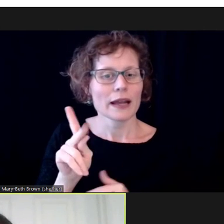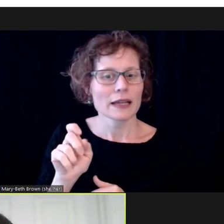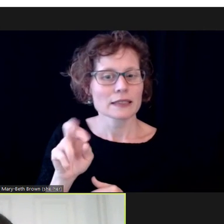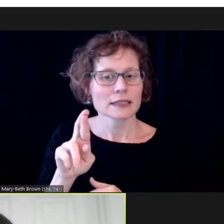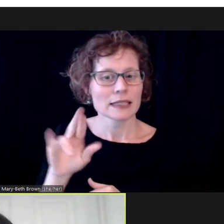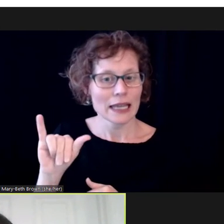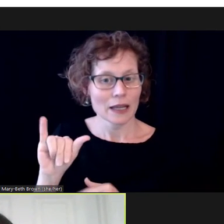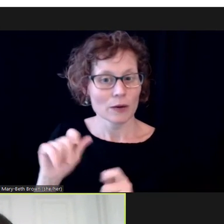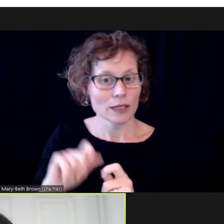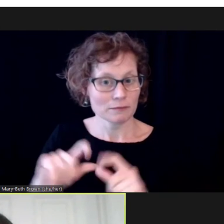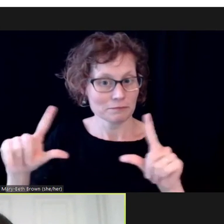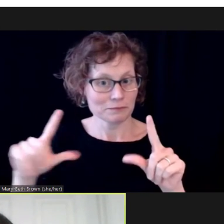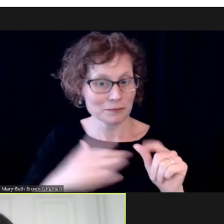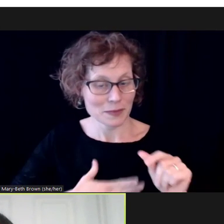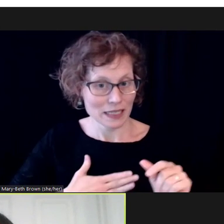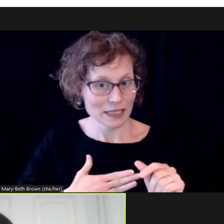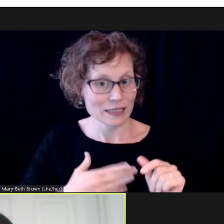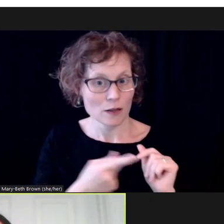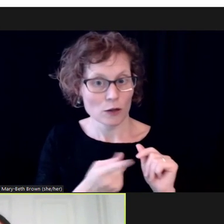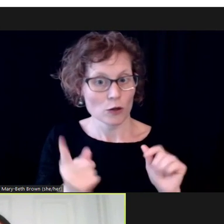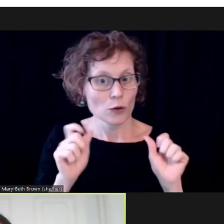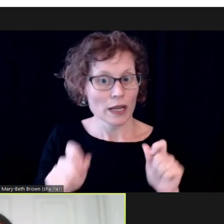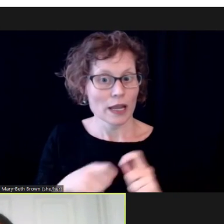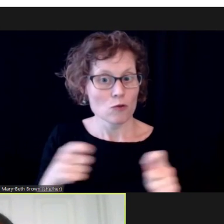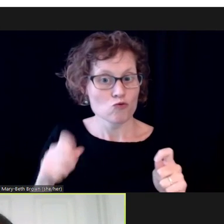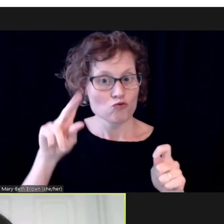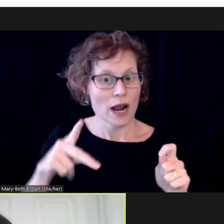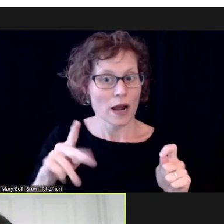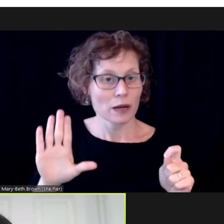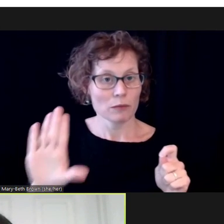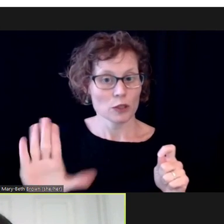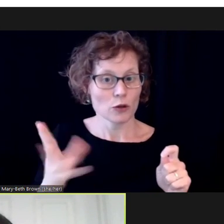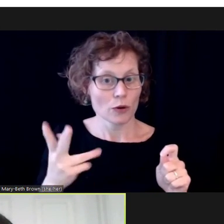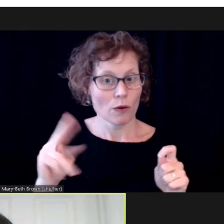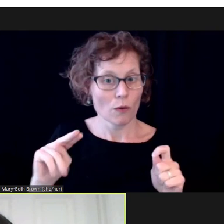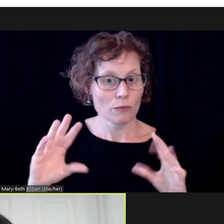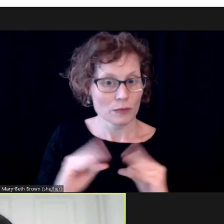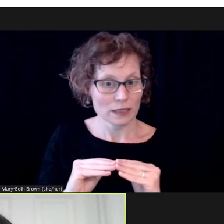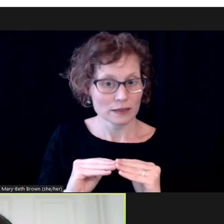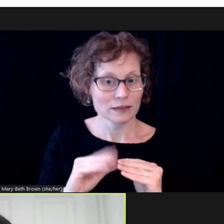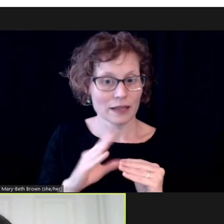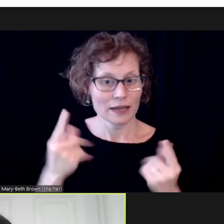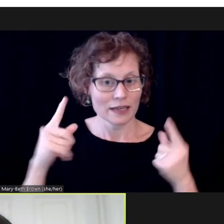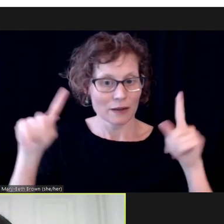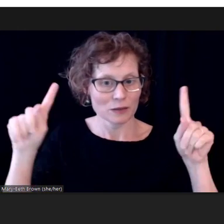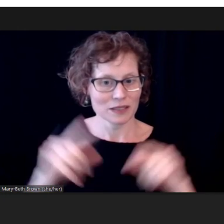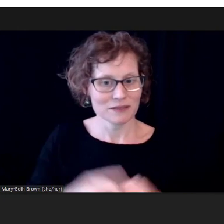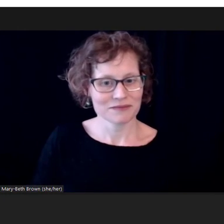to come on screen so you all can wrap up your meeting and announcements.